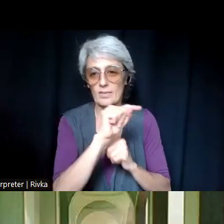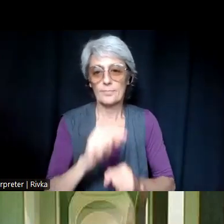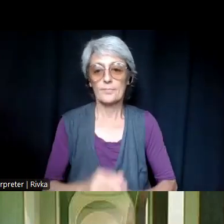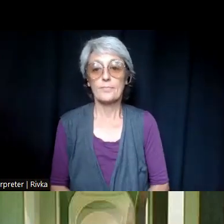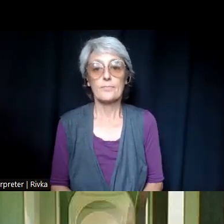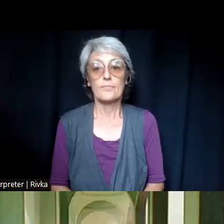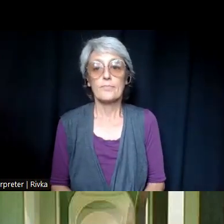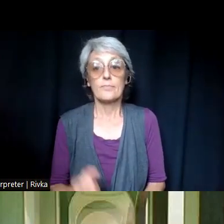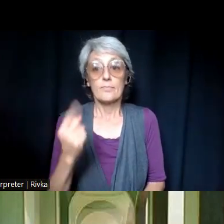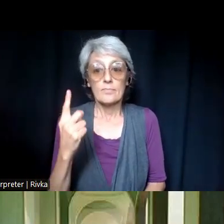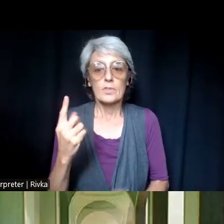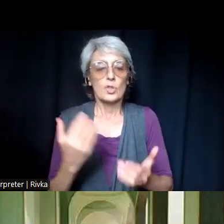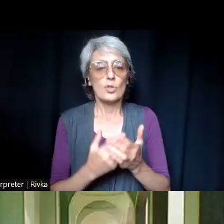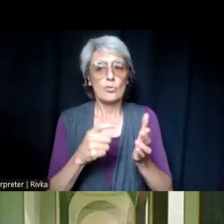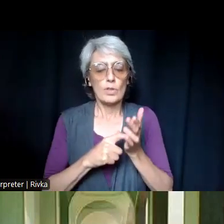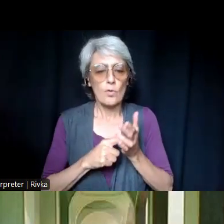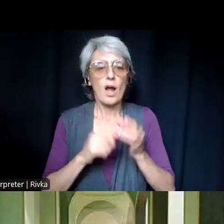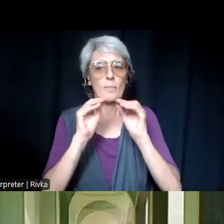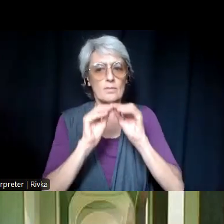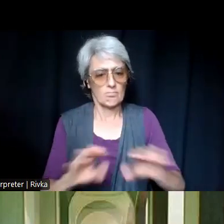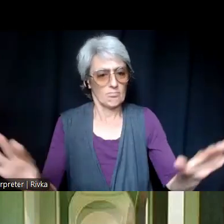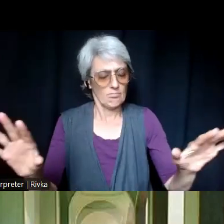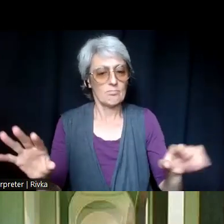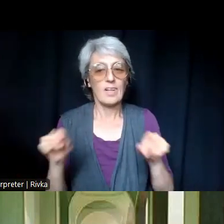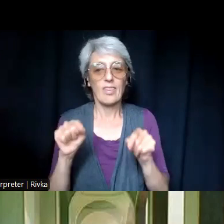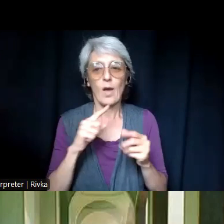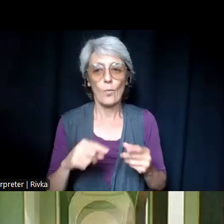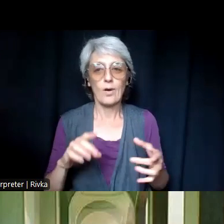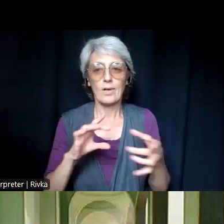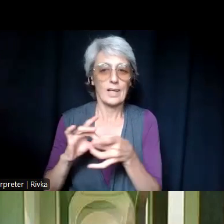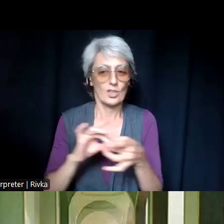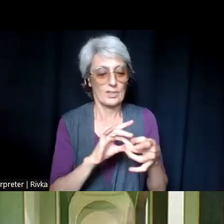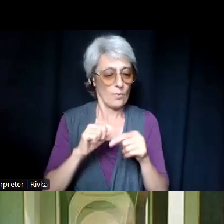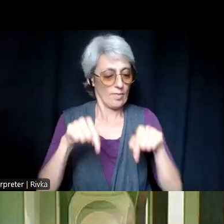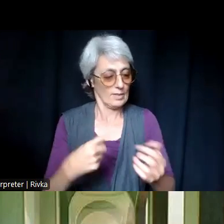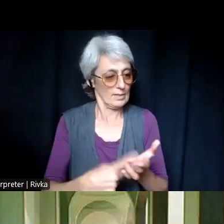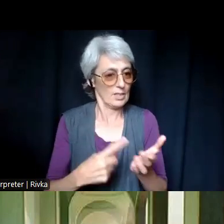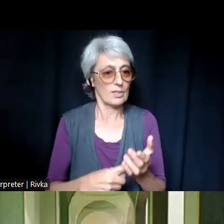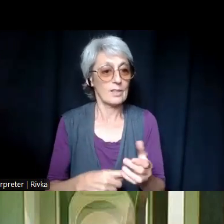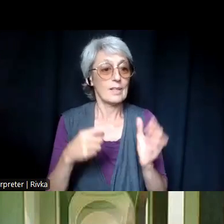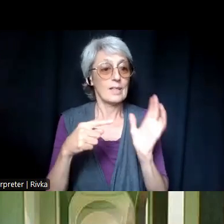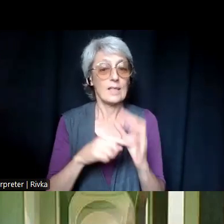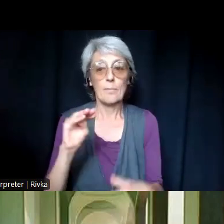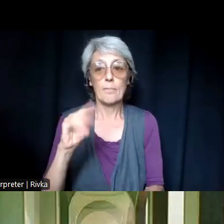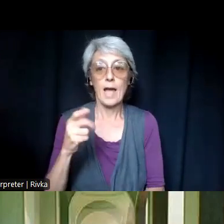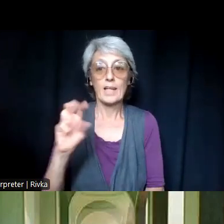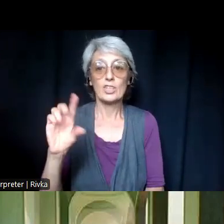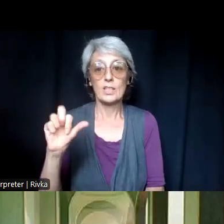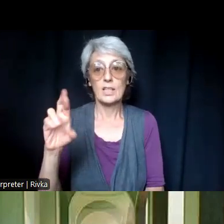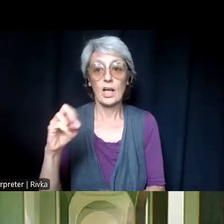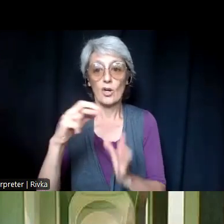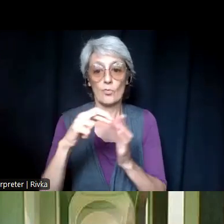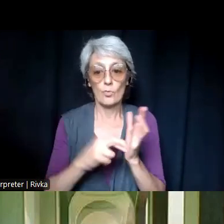come out that intersect with this discussion, and these include the managed care rule, which establishes maximum